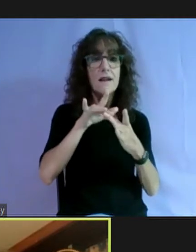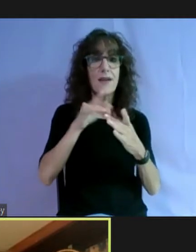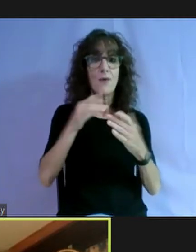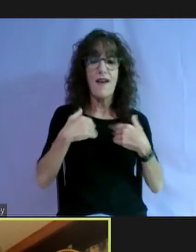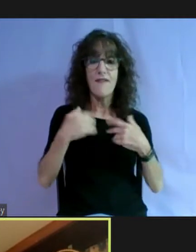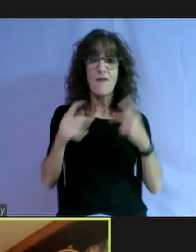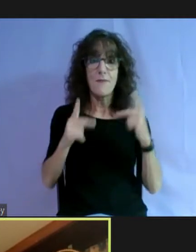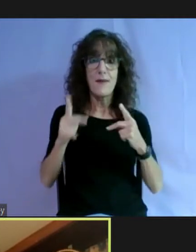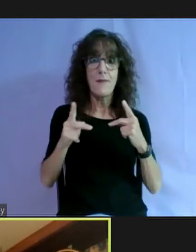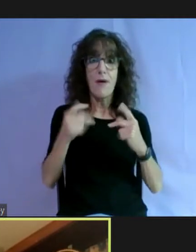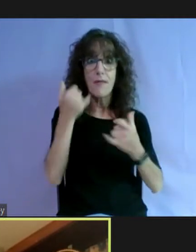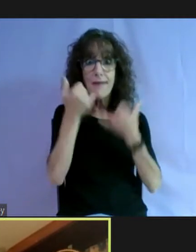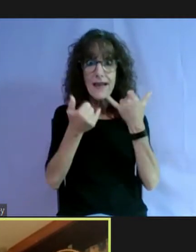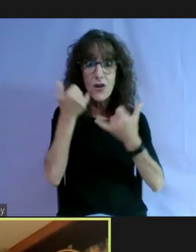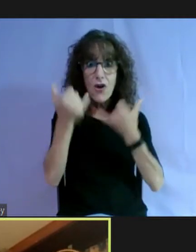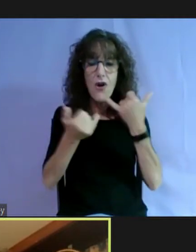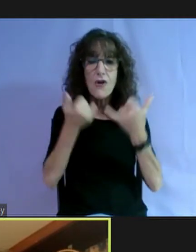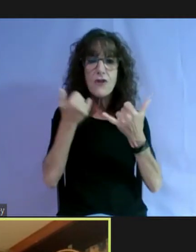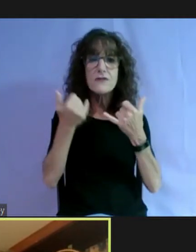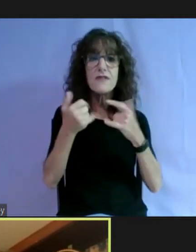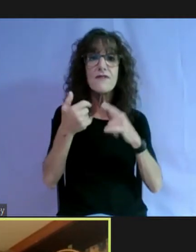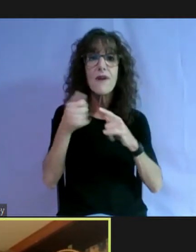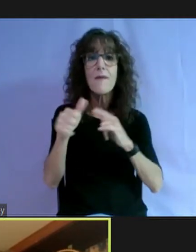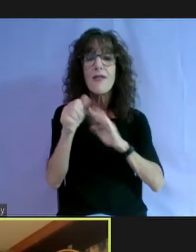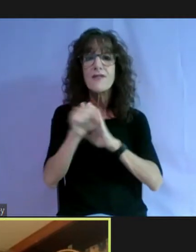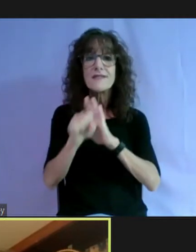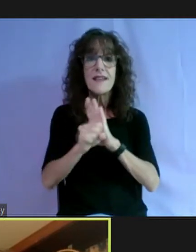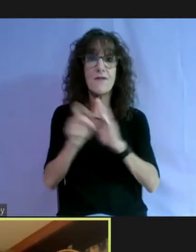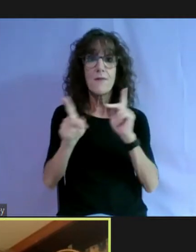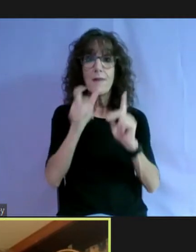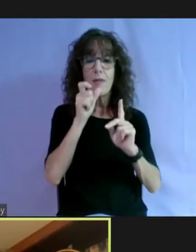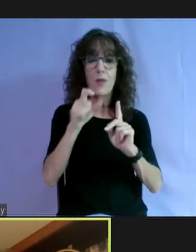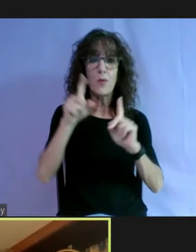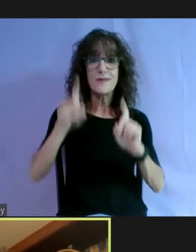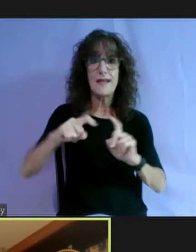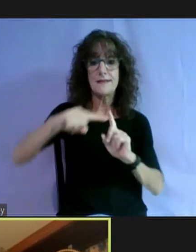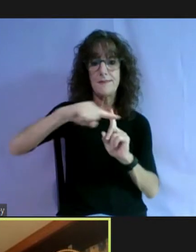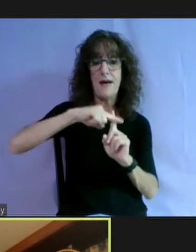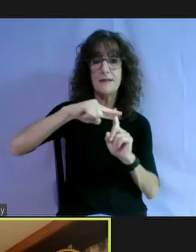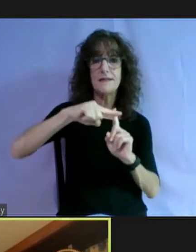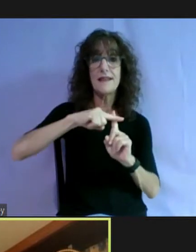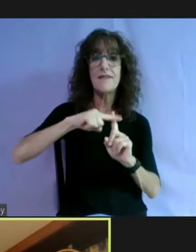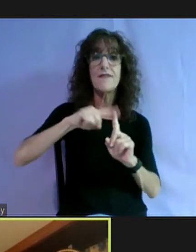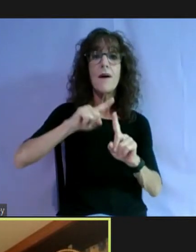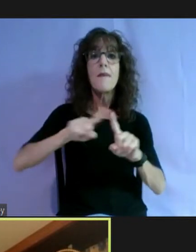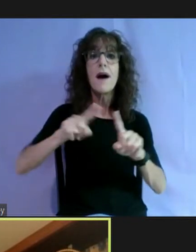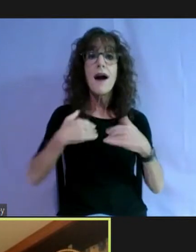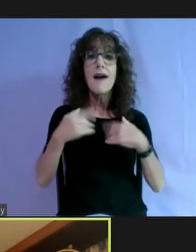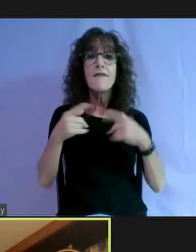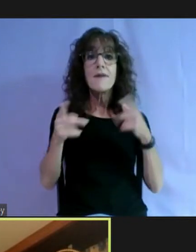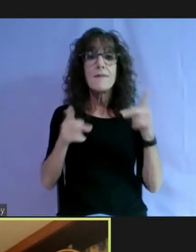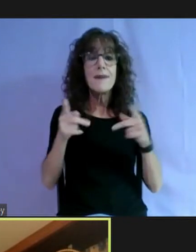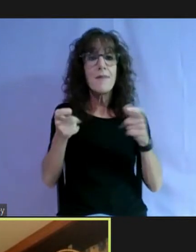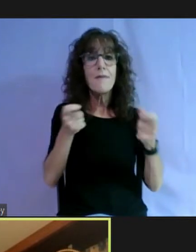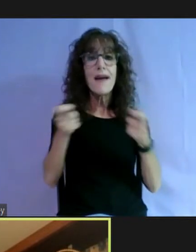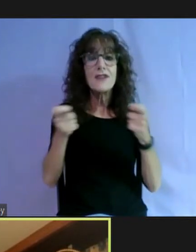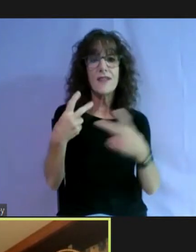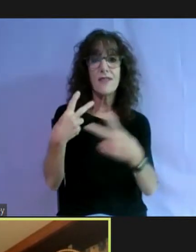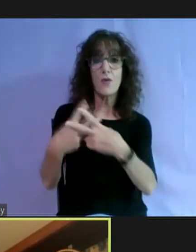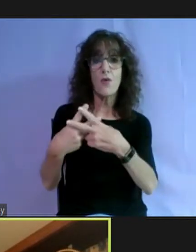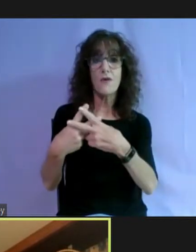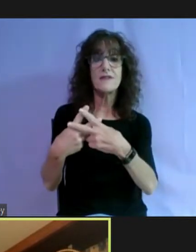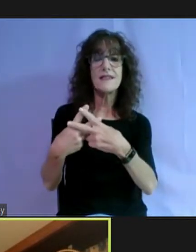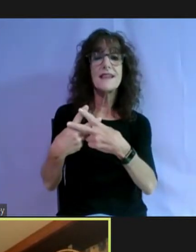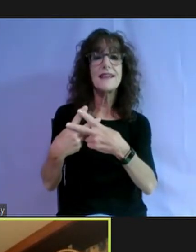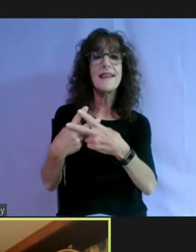out of state to our people who have tested positive, but we have people managing the quarantine and the isolation